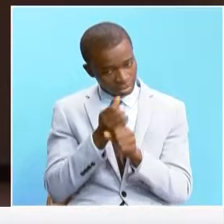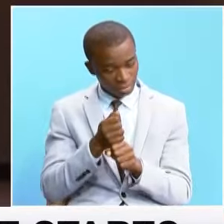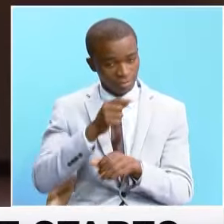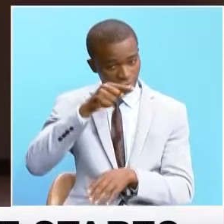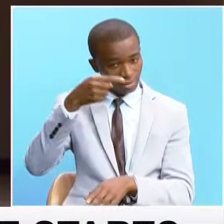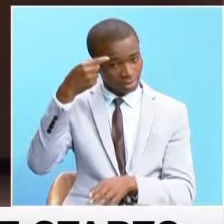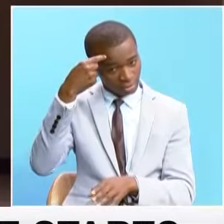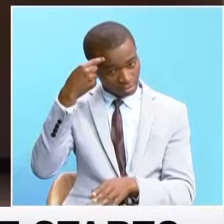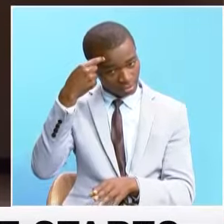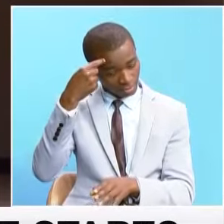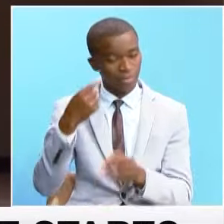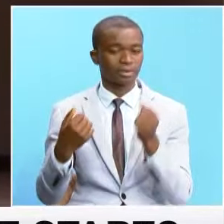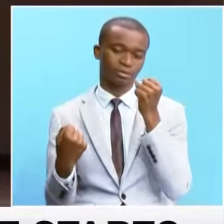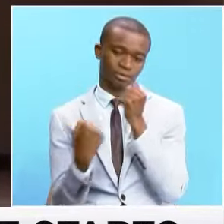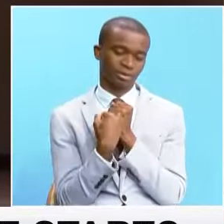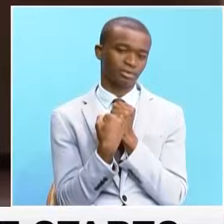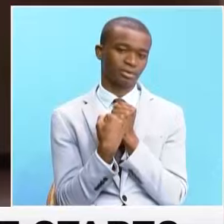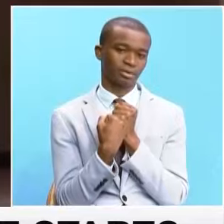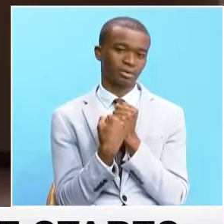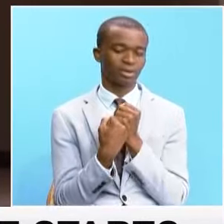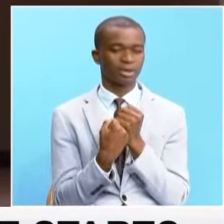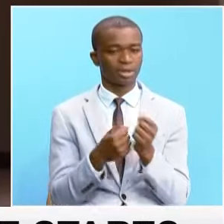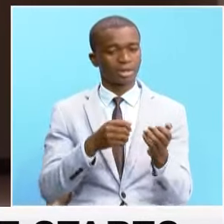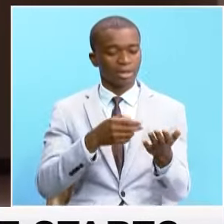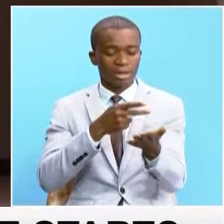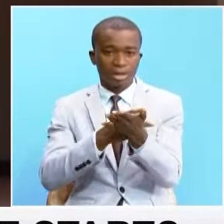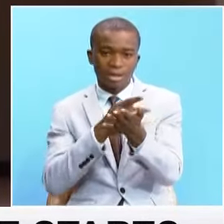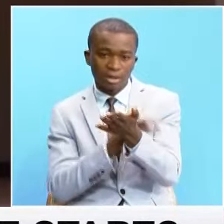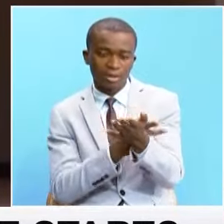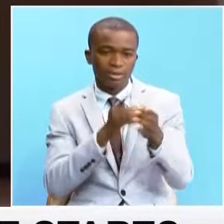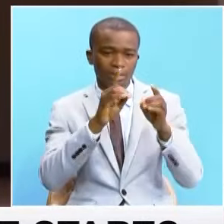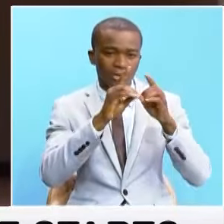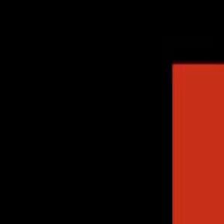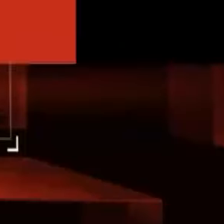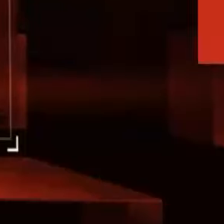Rabies vaccination commences in Northern Province.